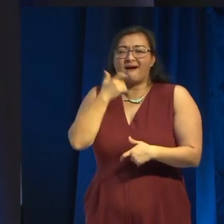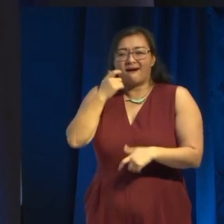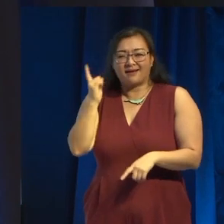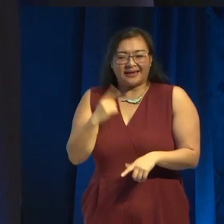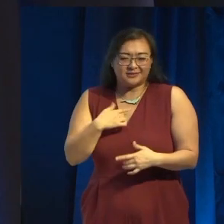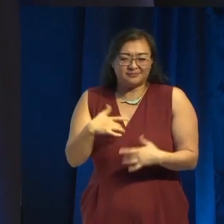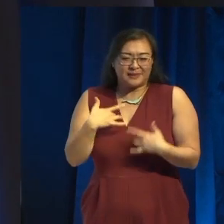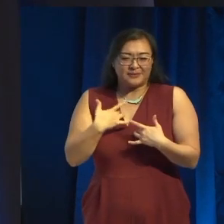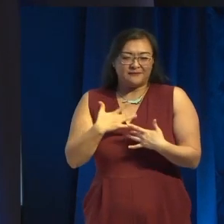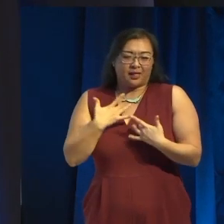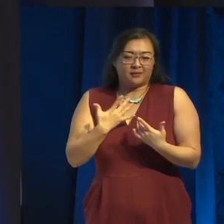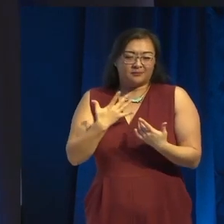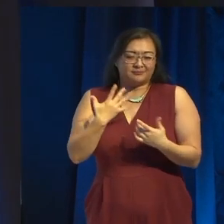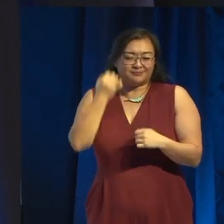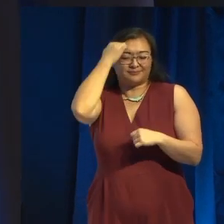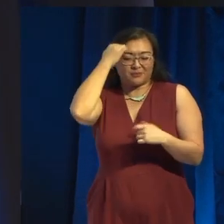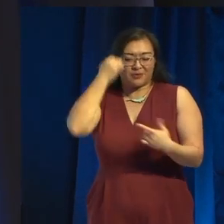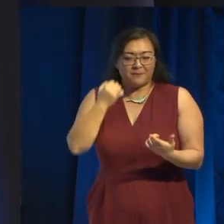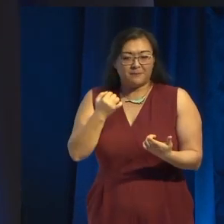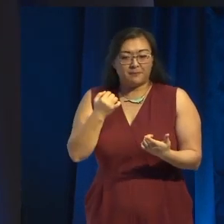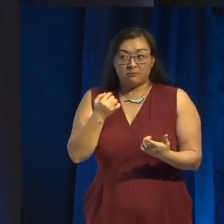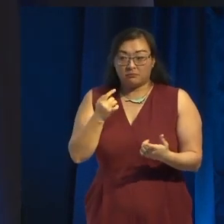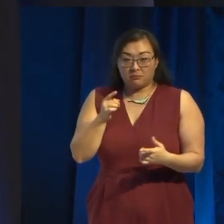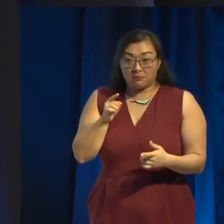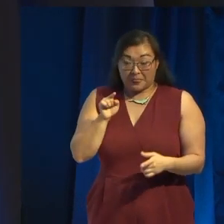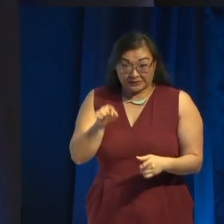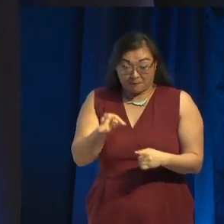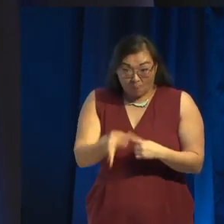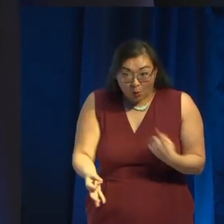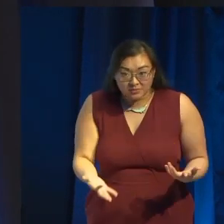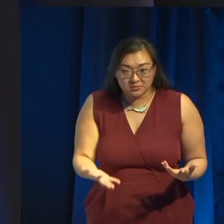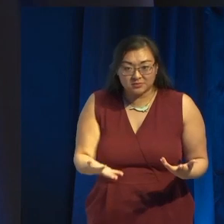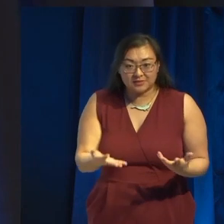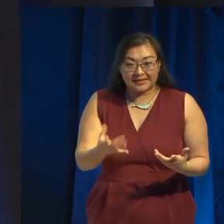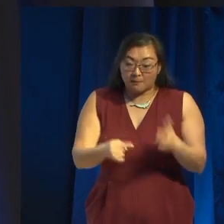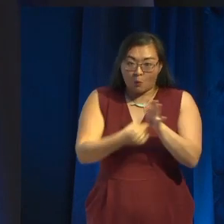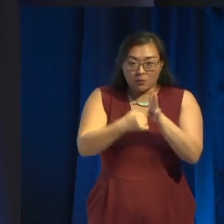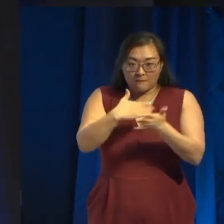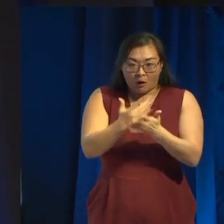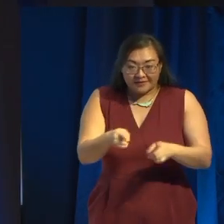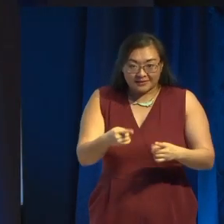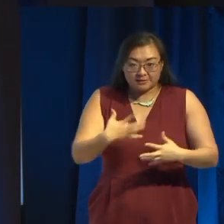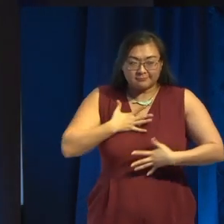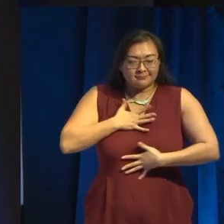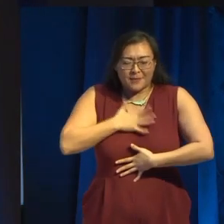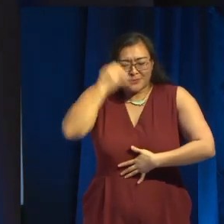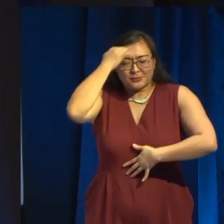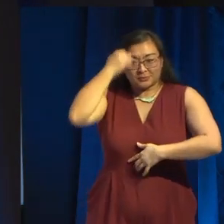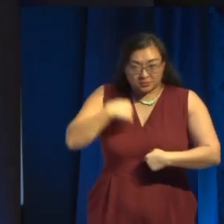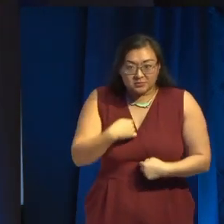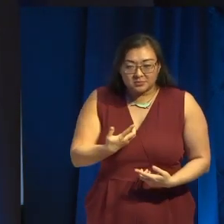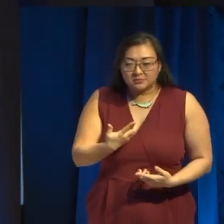that's unrelated to the game. But that's the point. This is the most important part about this. I'll show 2 examples